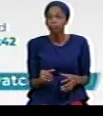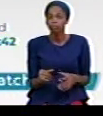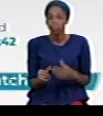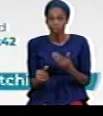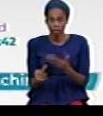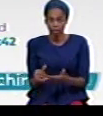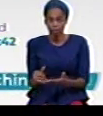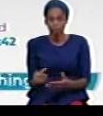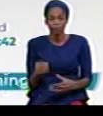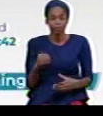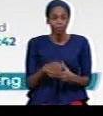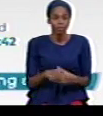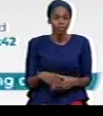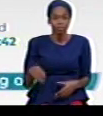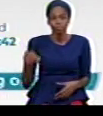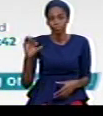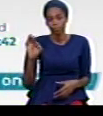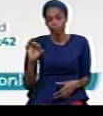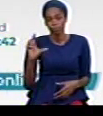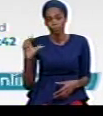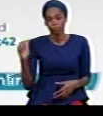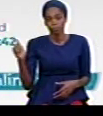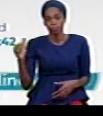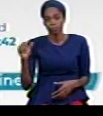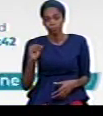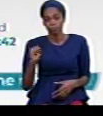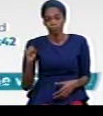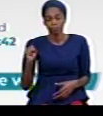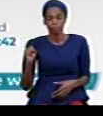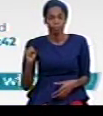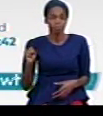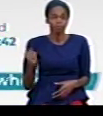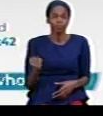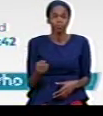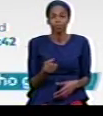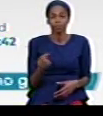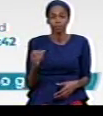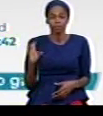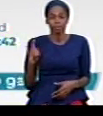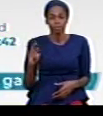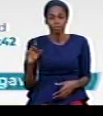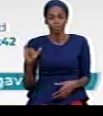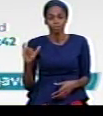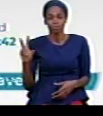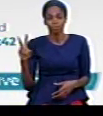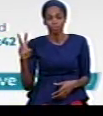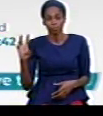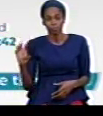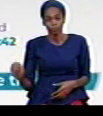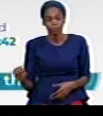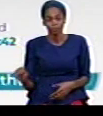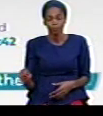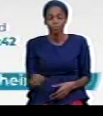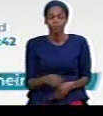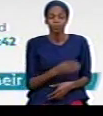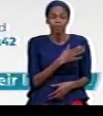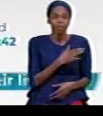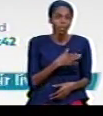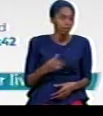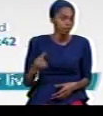card formats. The messages are also available for download in